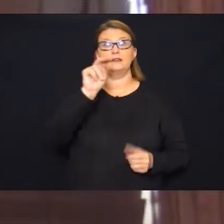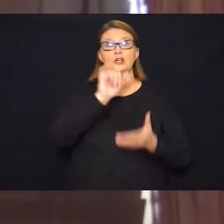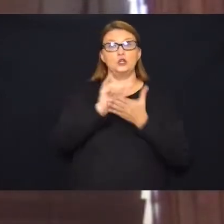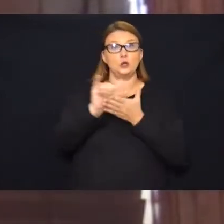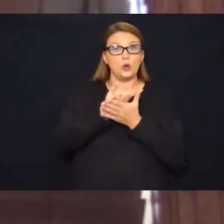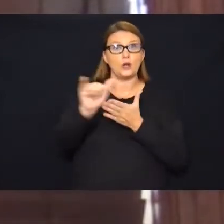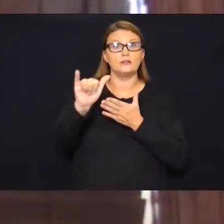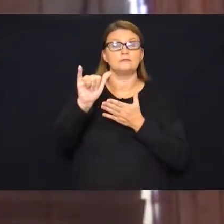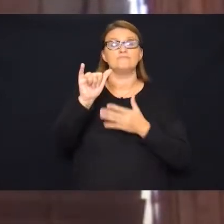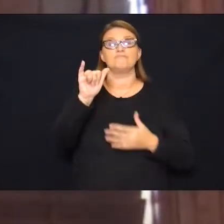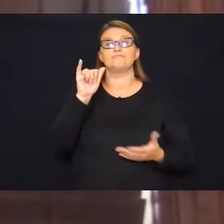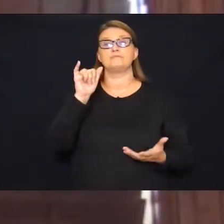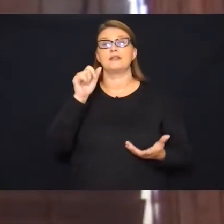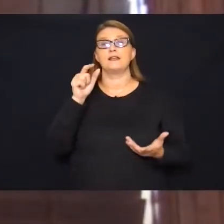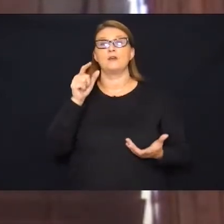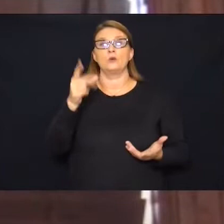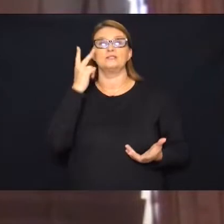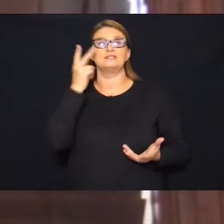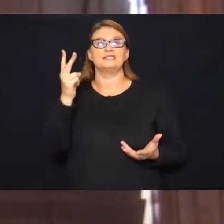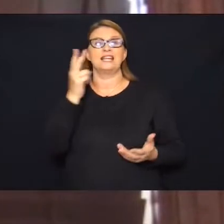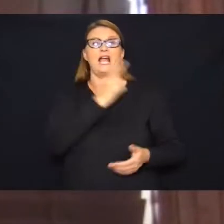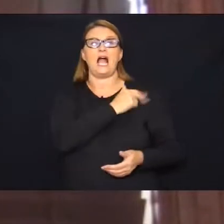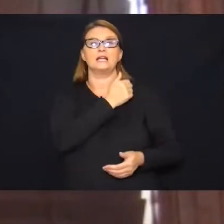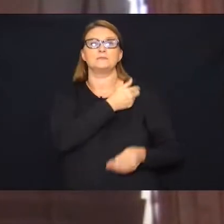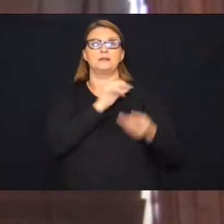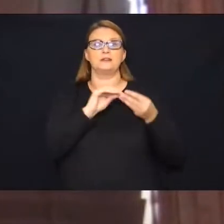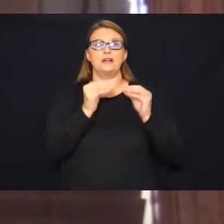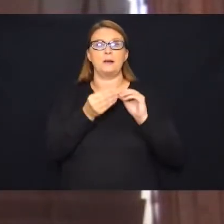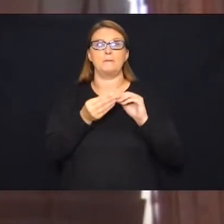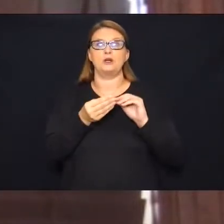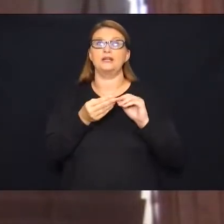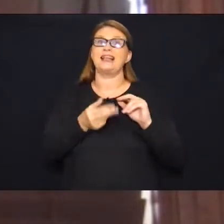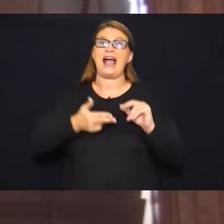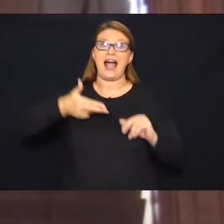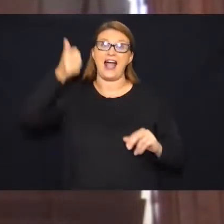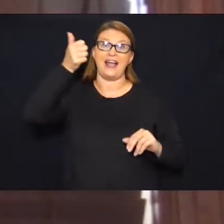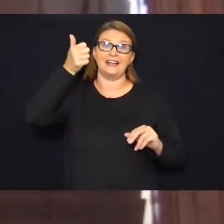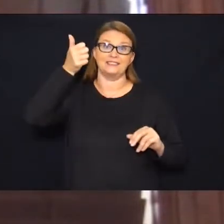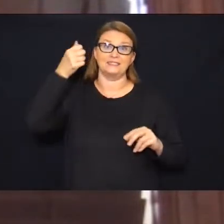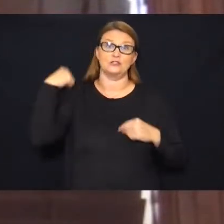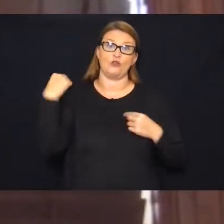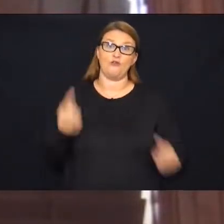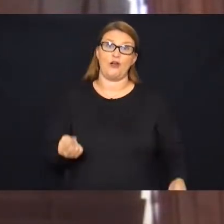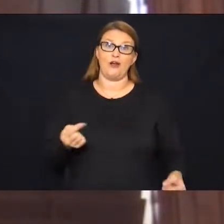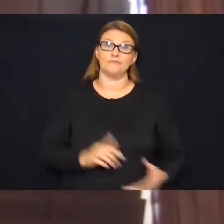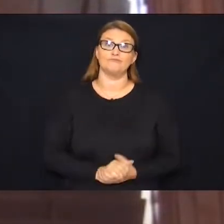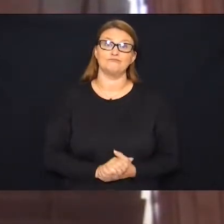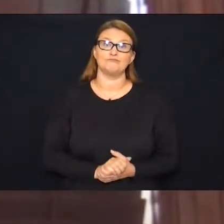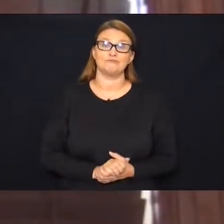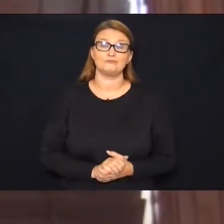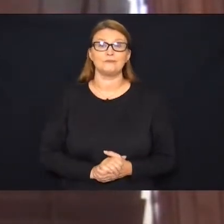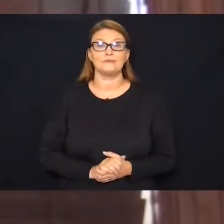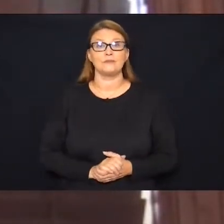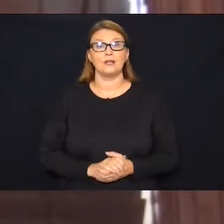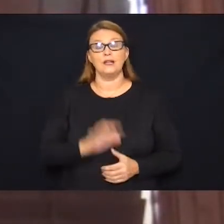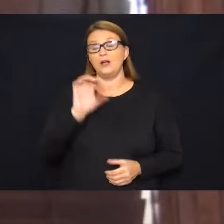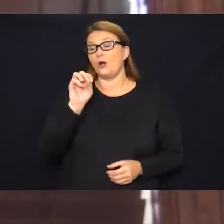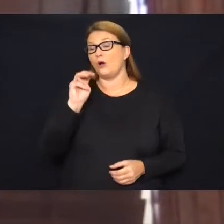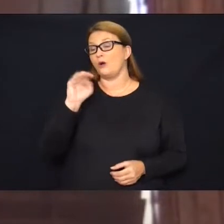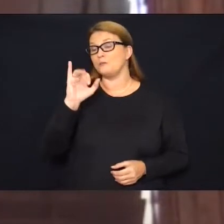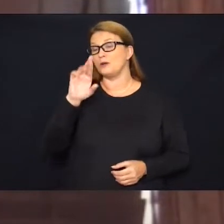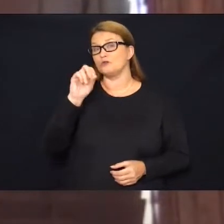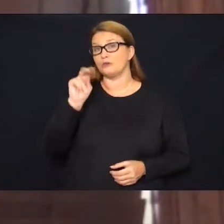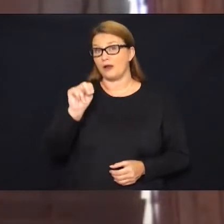and others, are seeing hospital numbers as high as they've ever seen them before. So as we look at the Omicron variant,